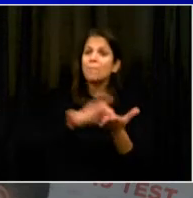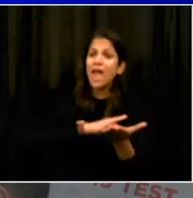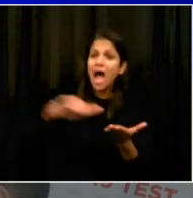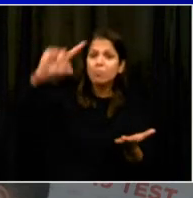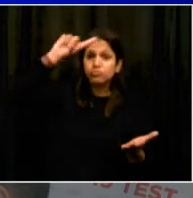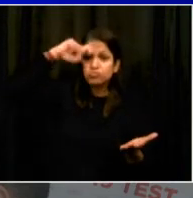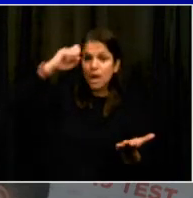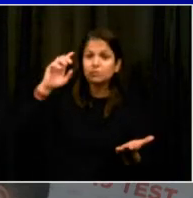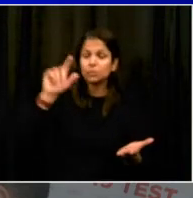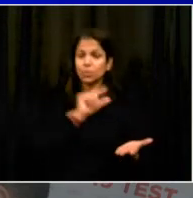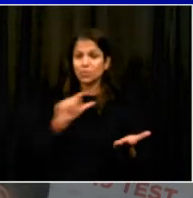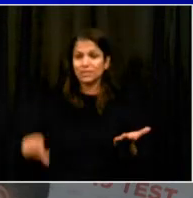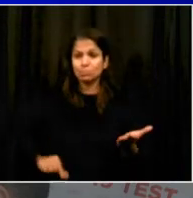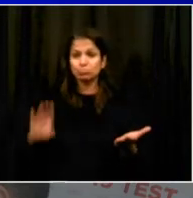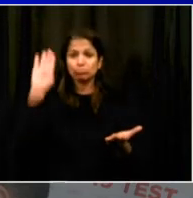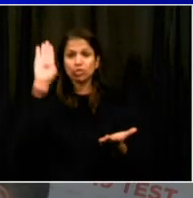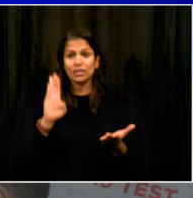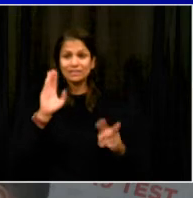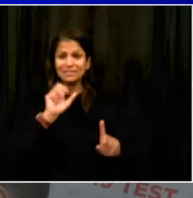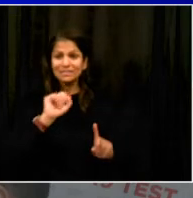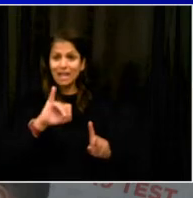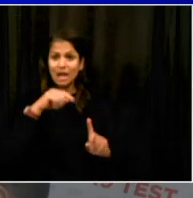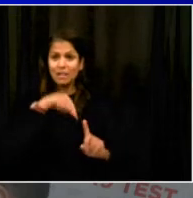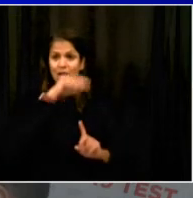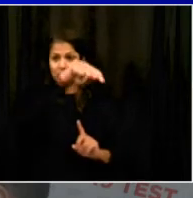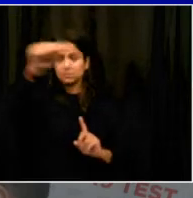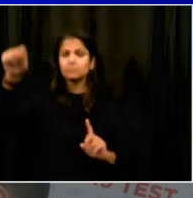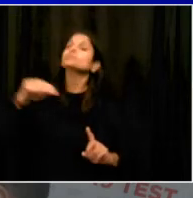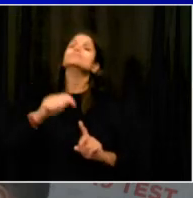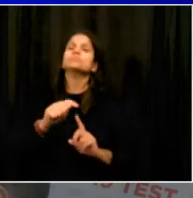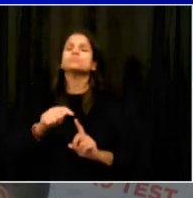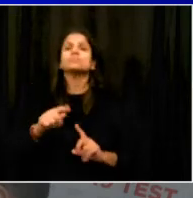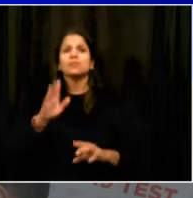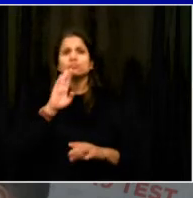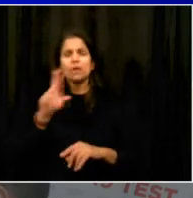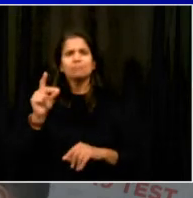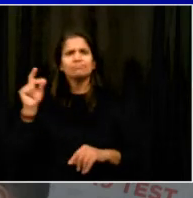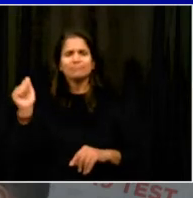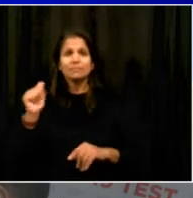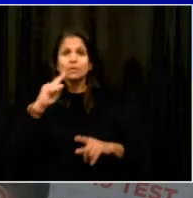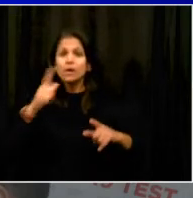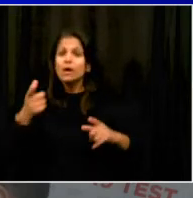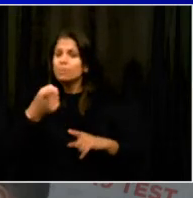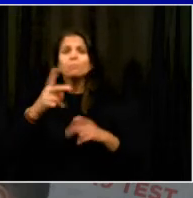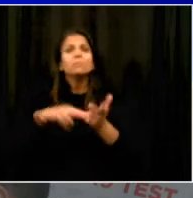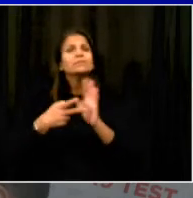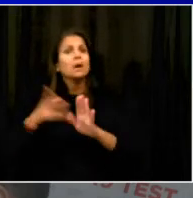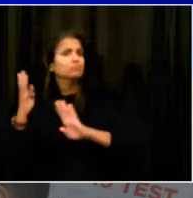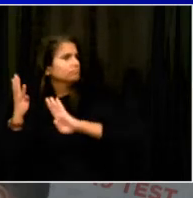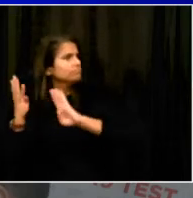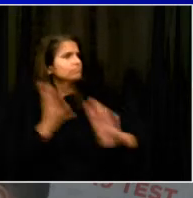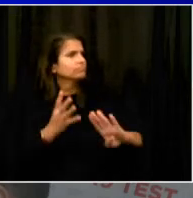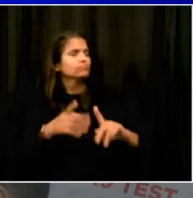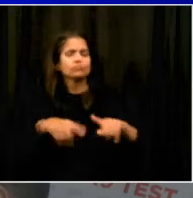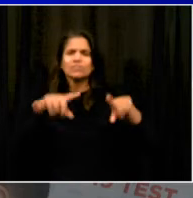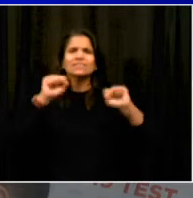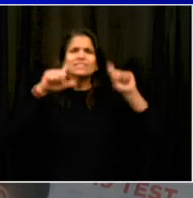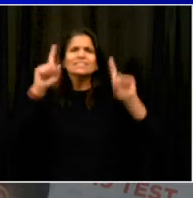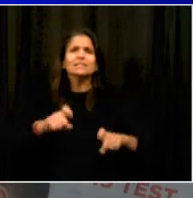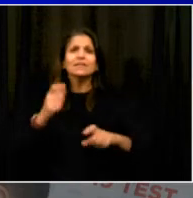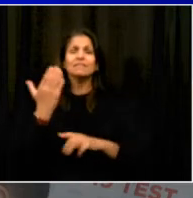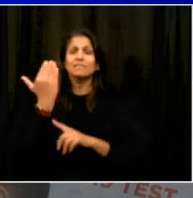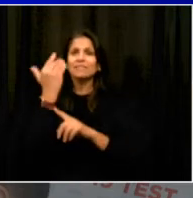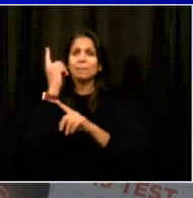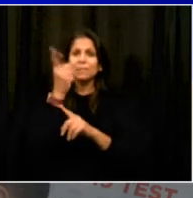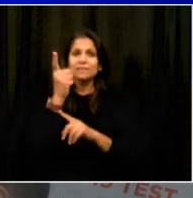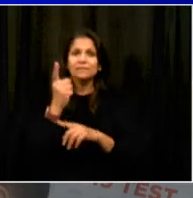have your test done. Within 15 minutes, you'll have your result. And then if it's positive, we'll pair you up with one of our contact tracers to